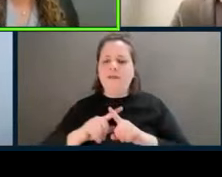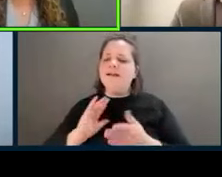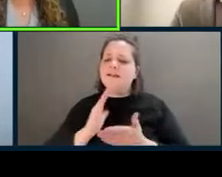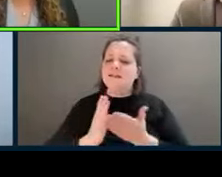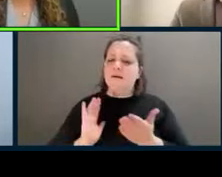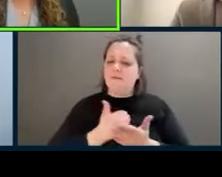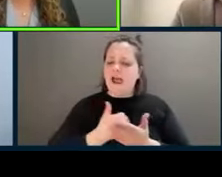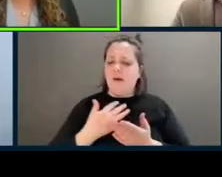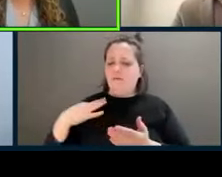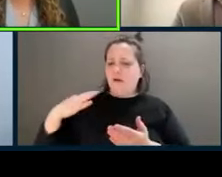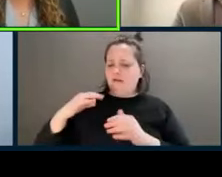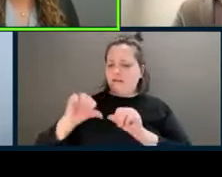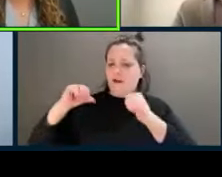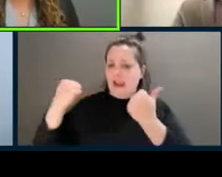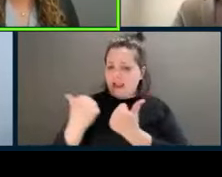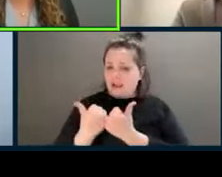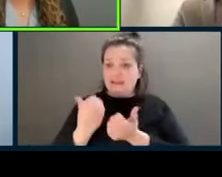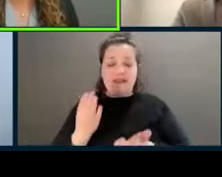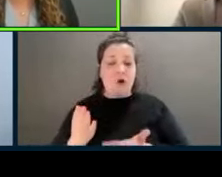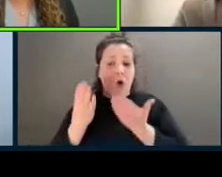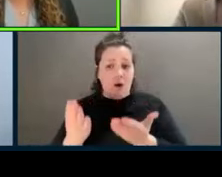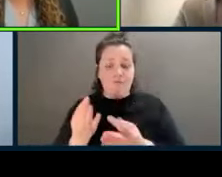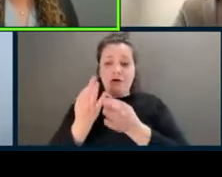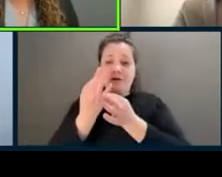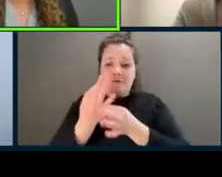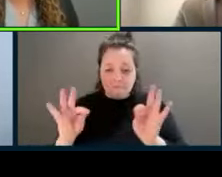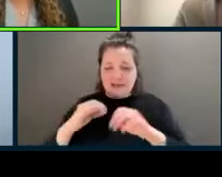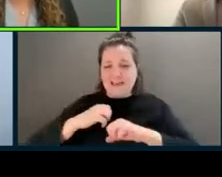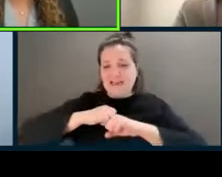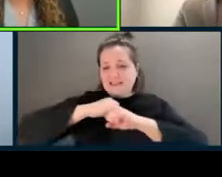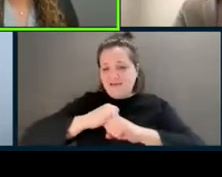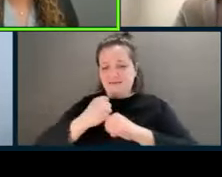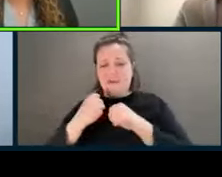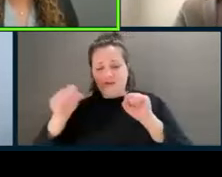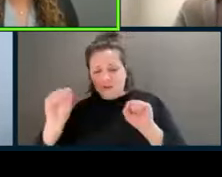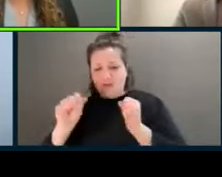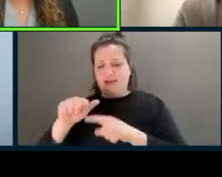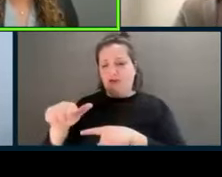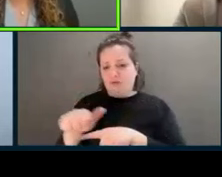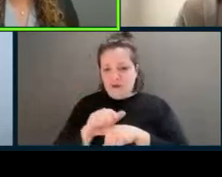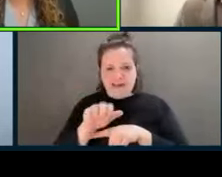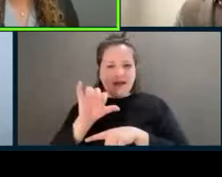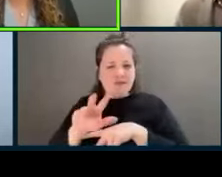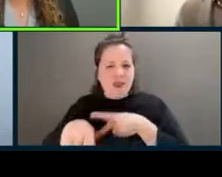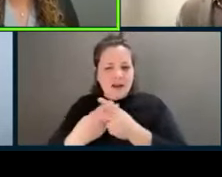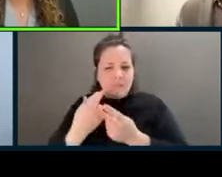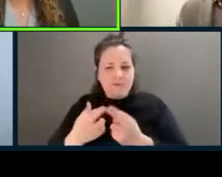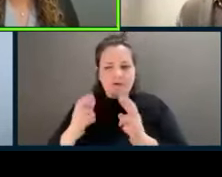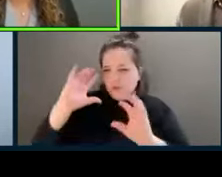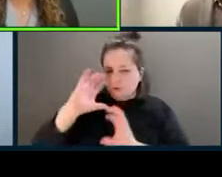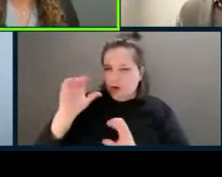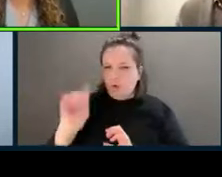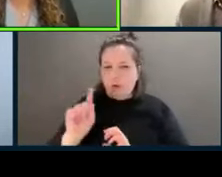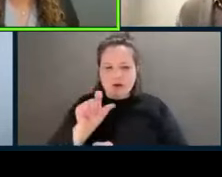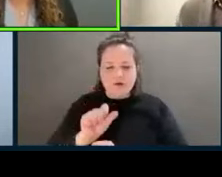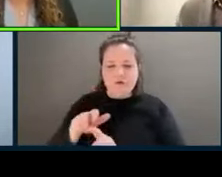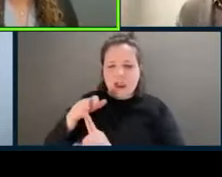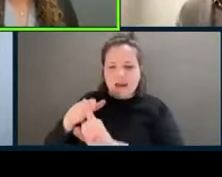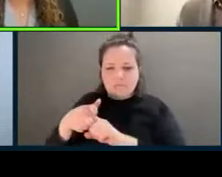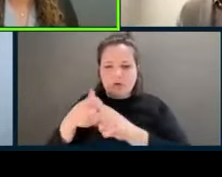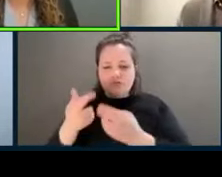agencies offer safety and security trainings for free. So seeking out where you can obtain support, whether it's Secure